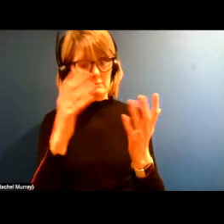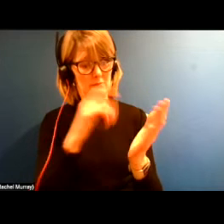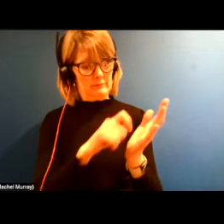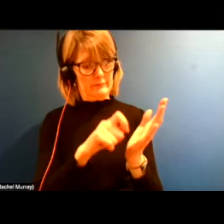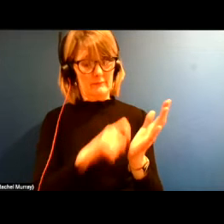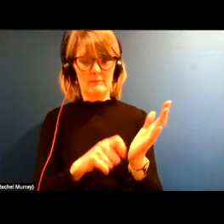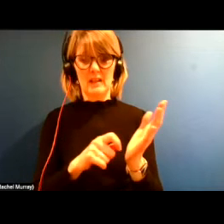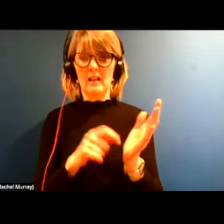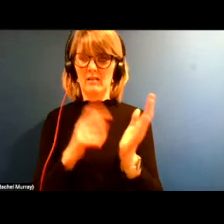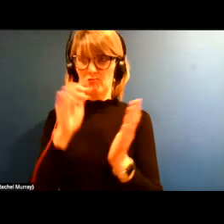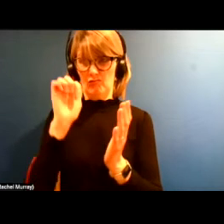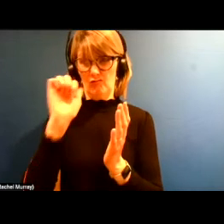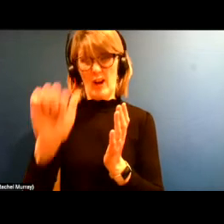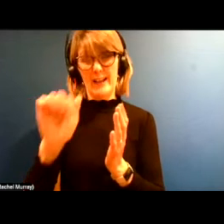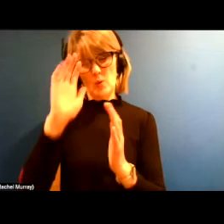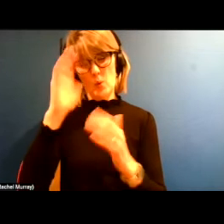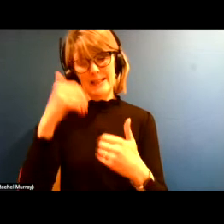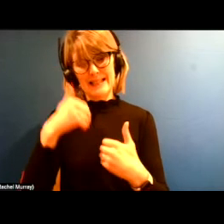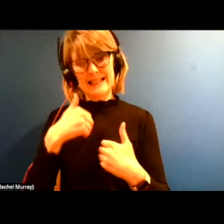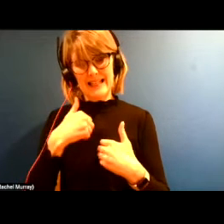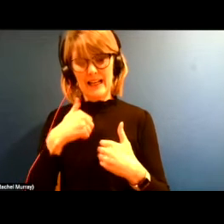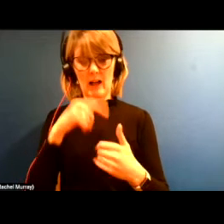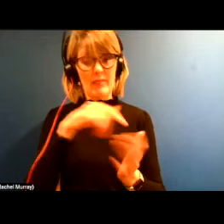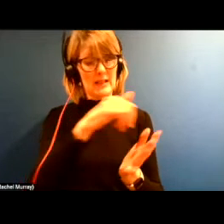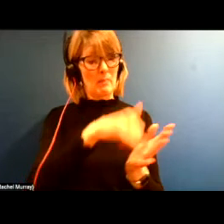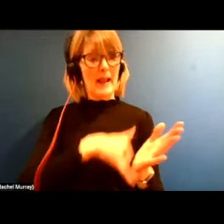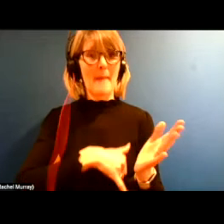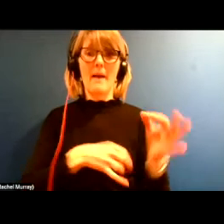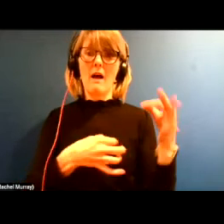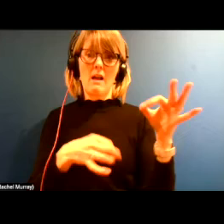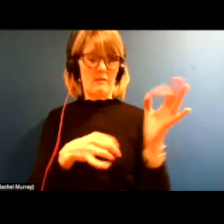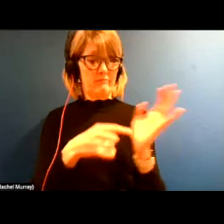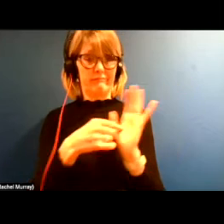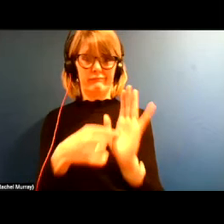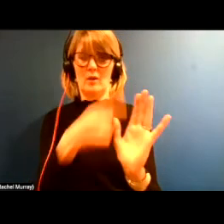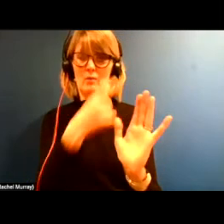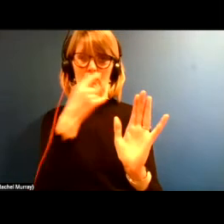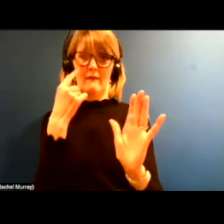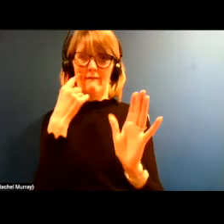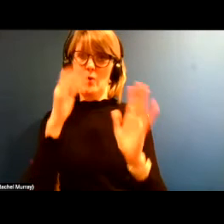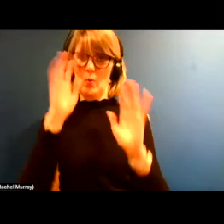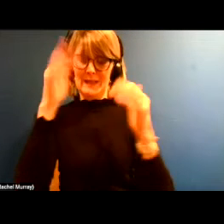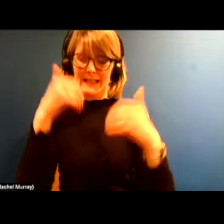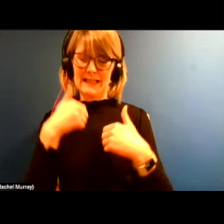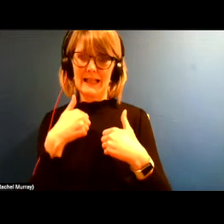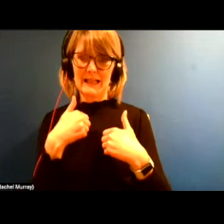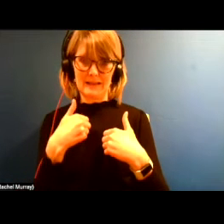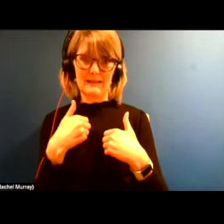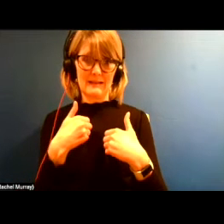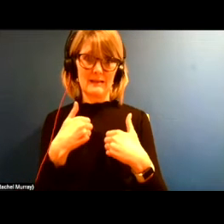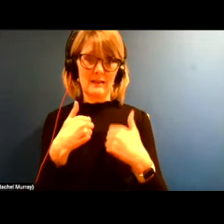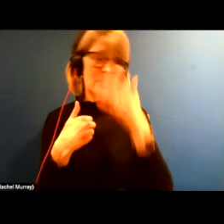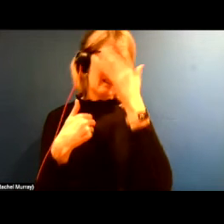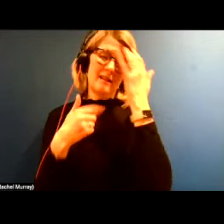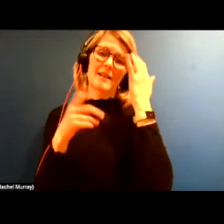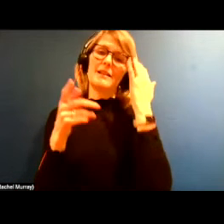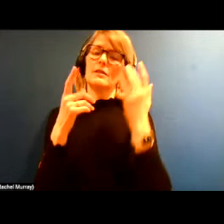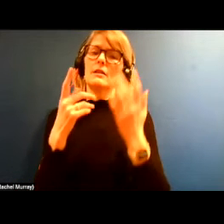my diagnosis. She had explained that going to the GP with my guesswork based on Googling had been the right thing to